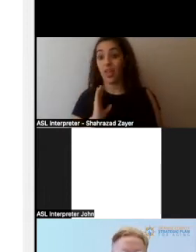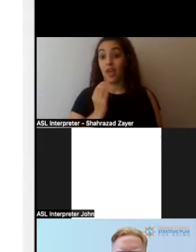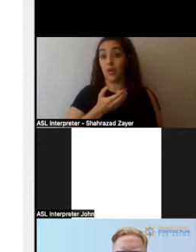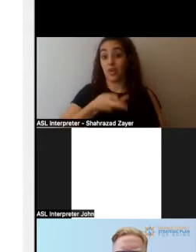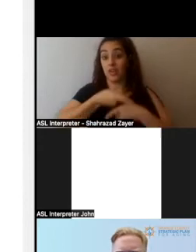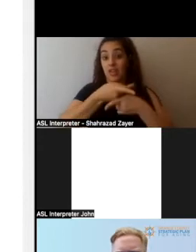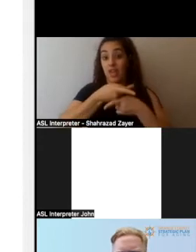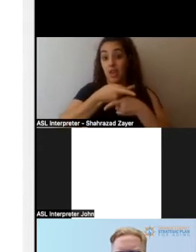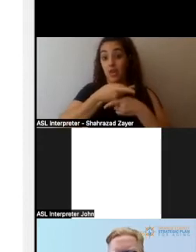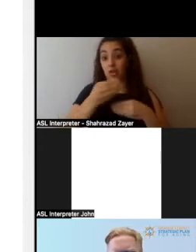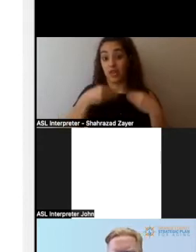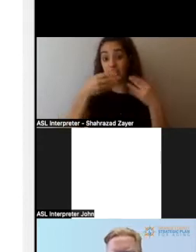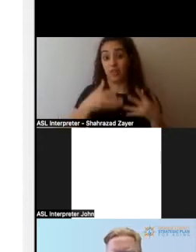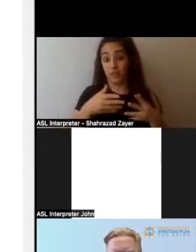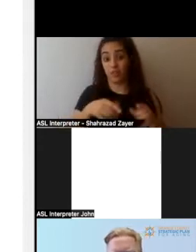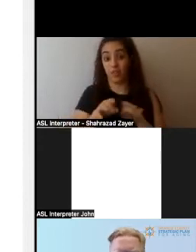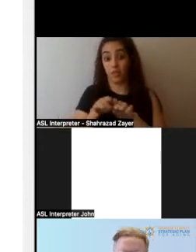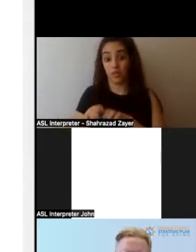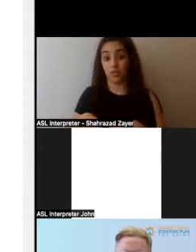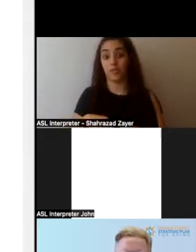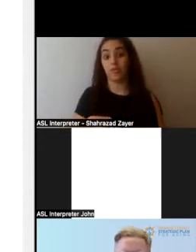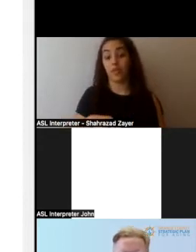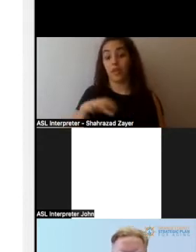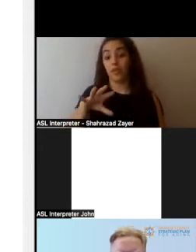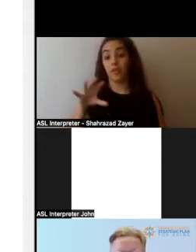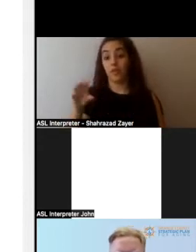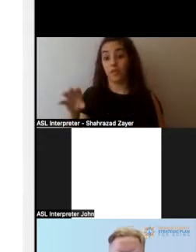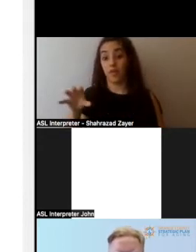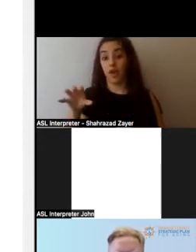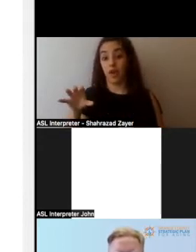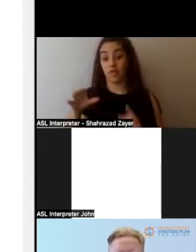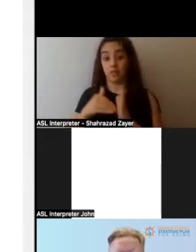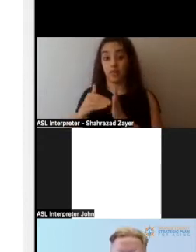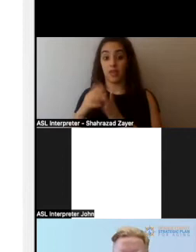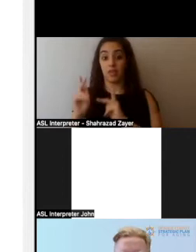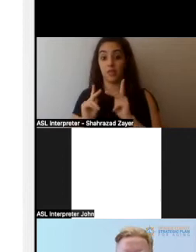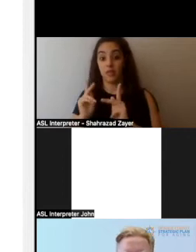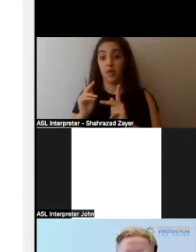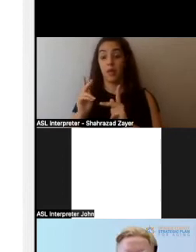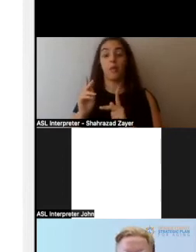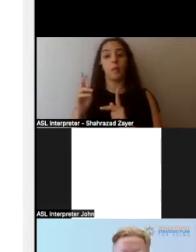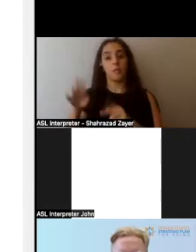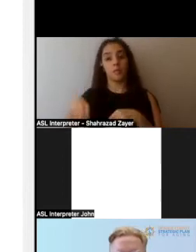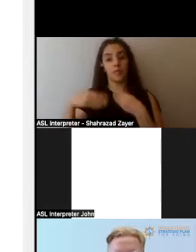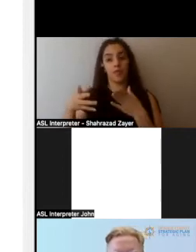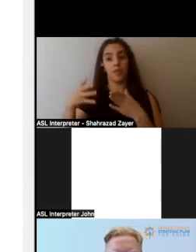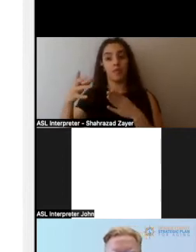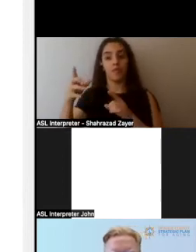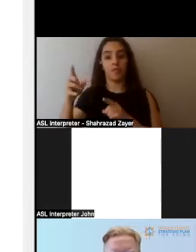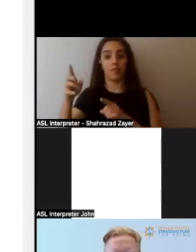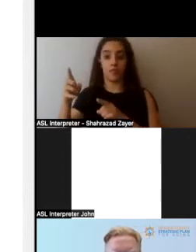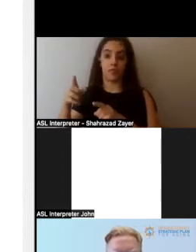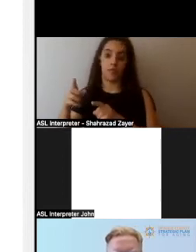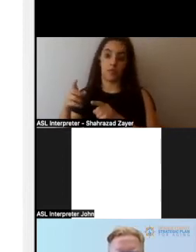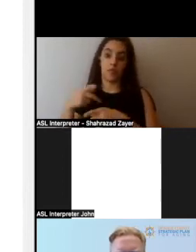53 million Americans provide caregiving support to an older adult or child with special needs. That's an increase from 43.5